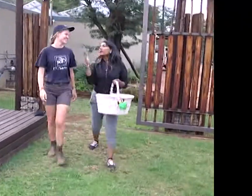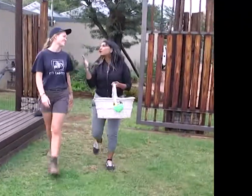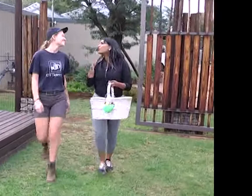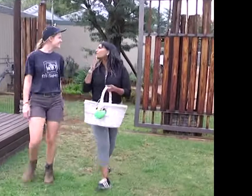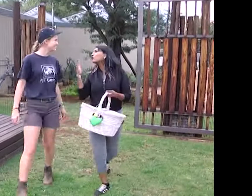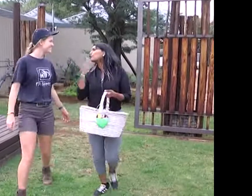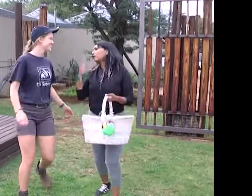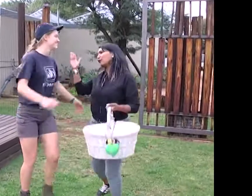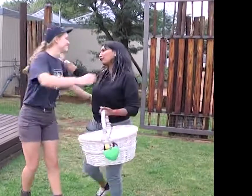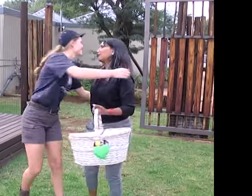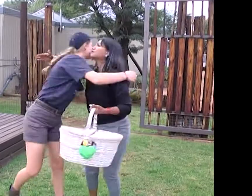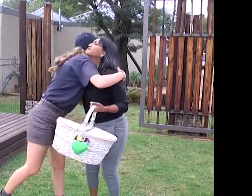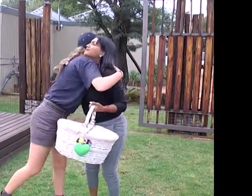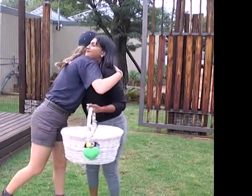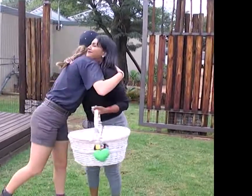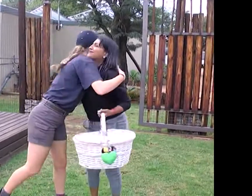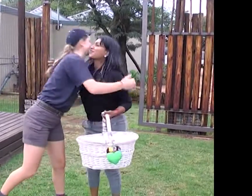Thank you so much.